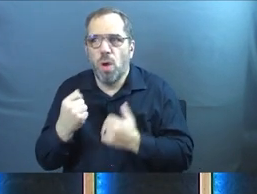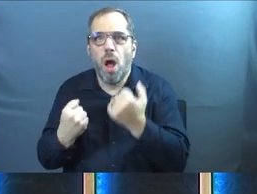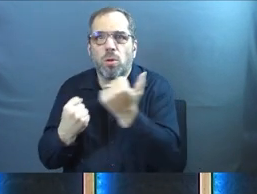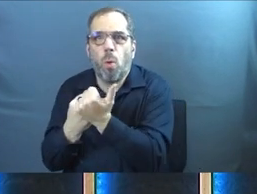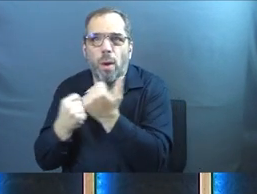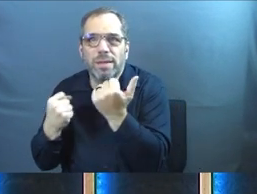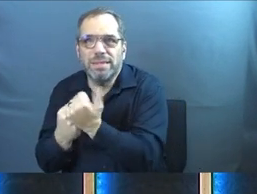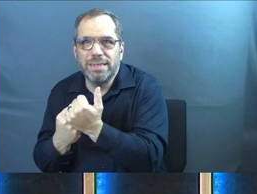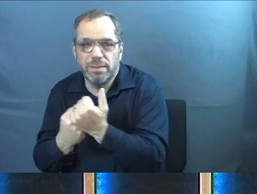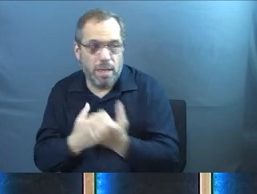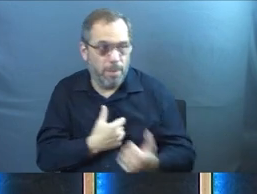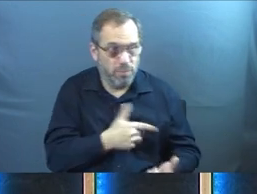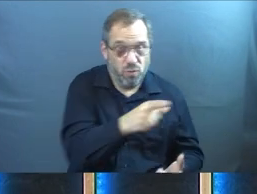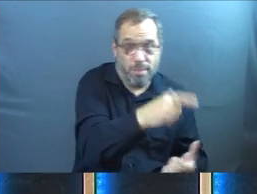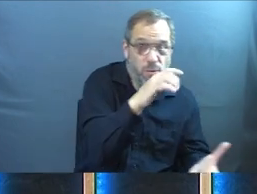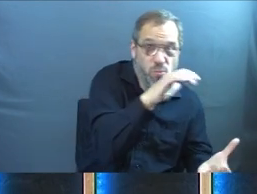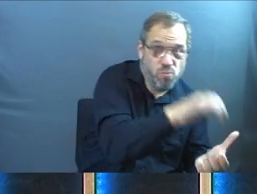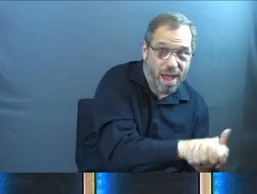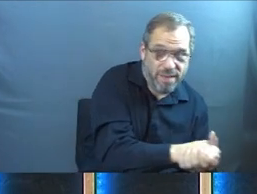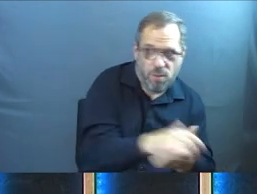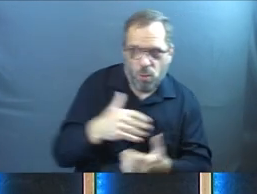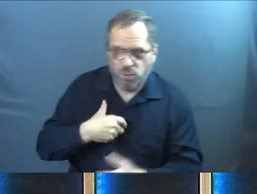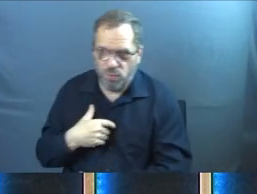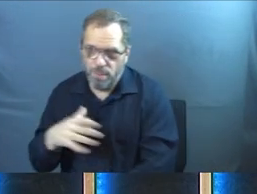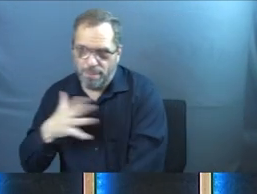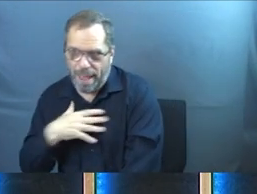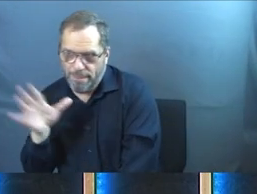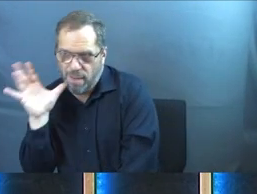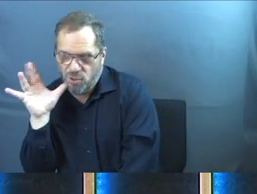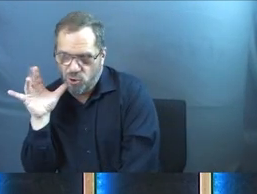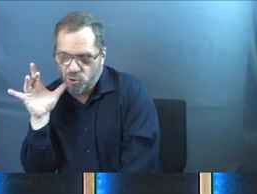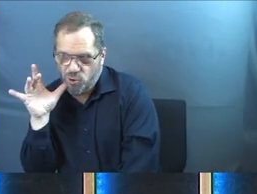loyalty, our spouse or the in-laws,